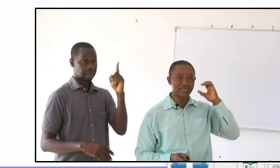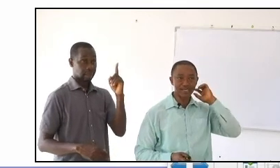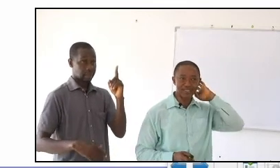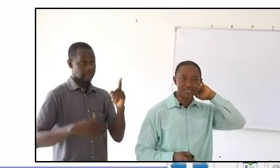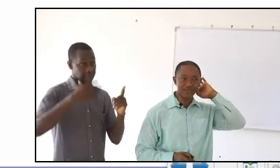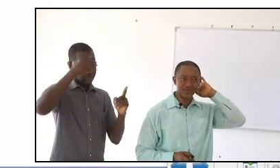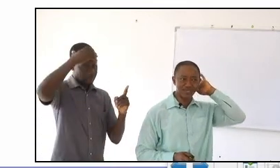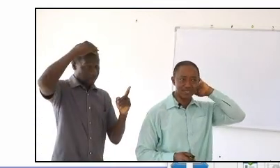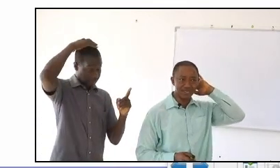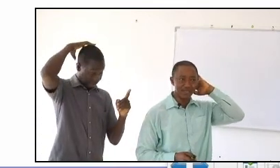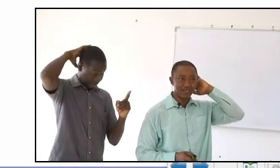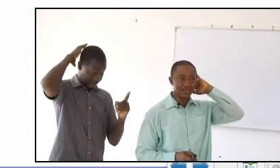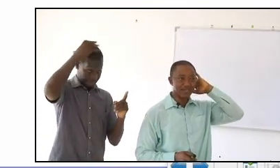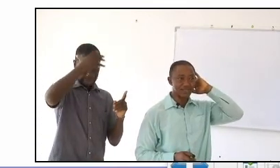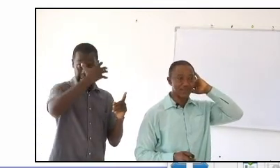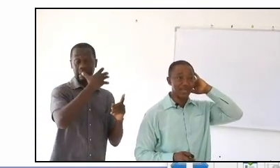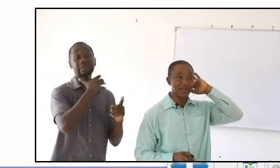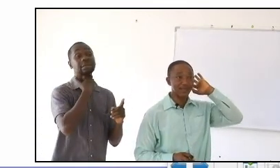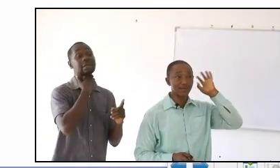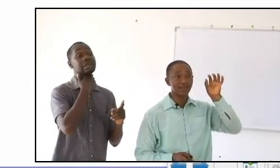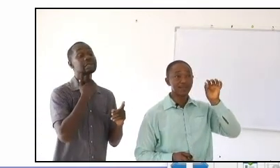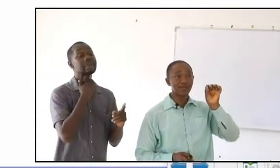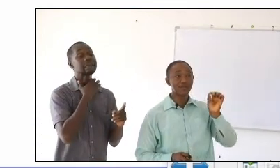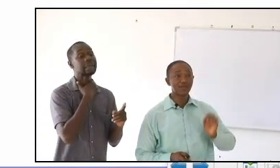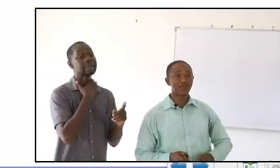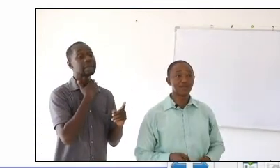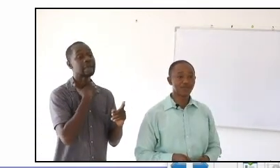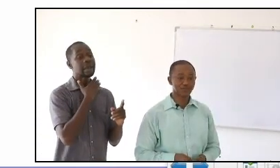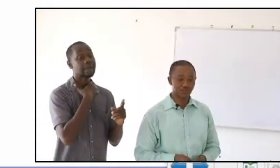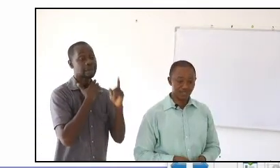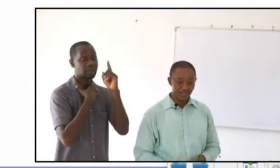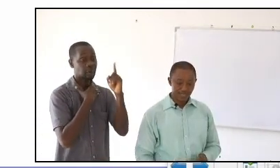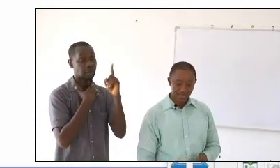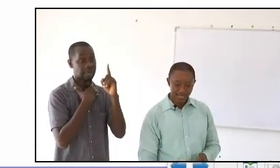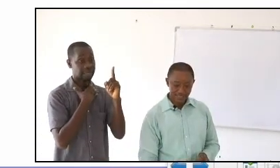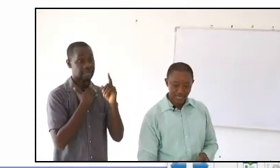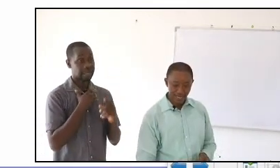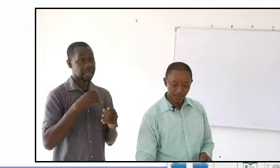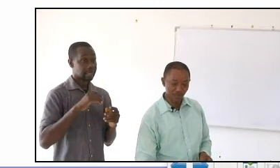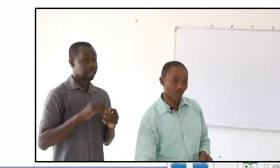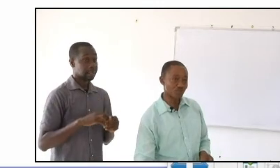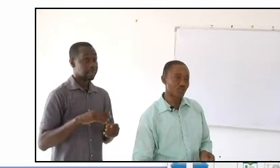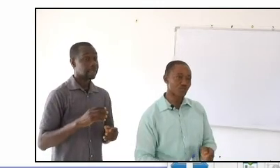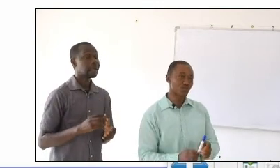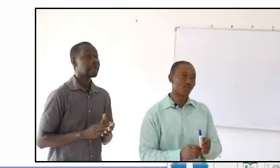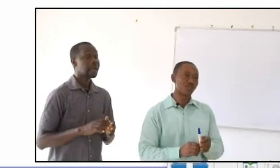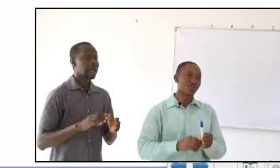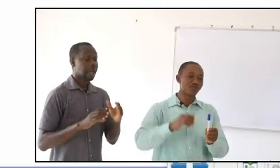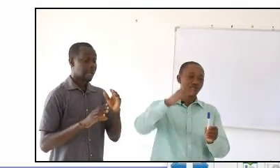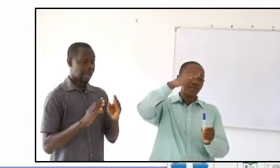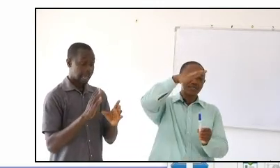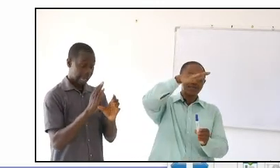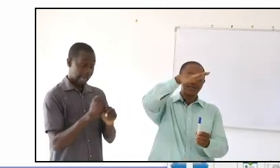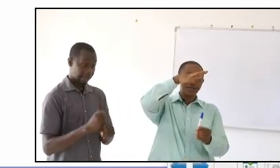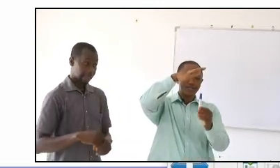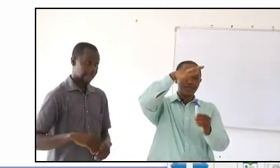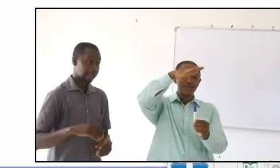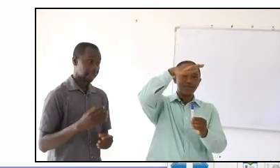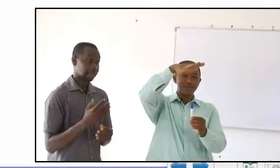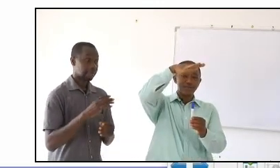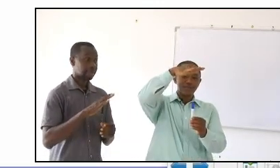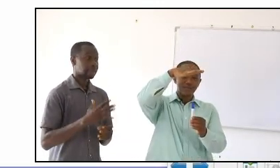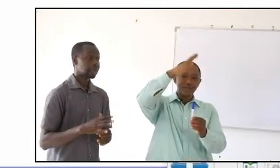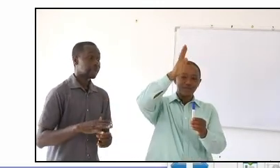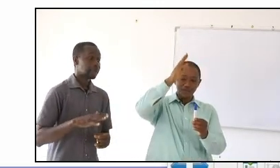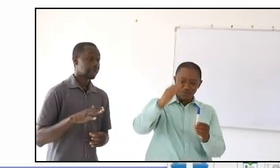skull is resting on the spine there. They form a pivot joint. That allows us to make movement. For